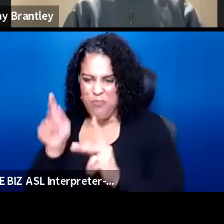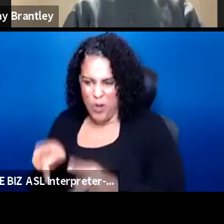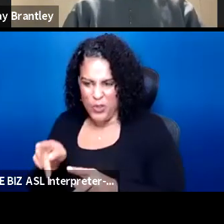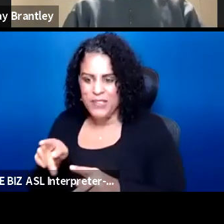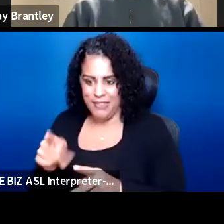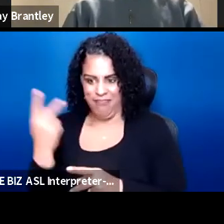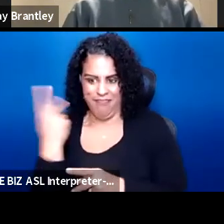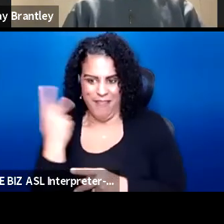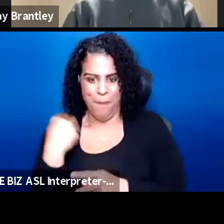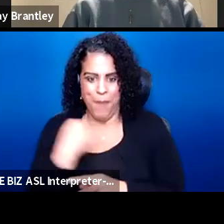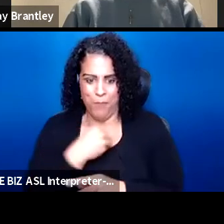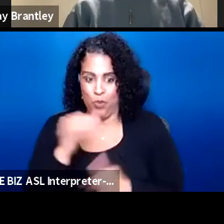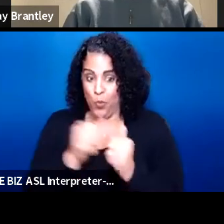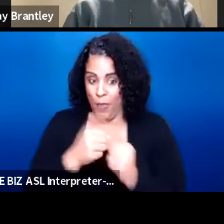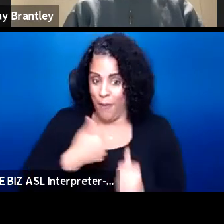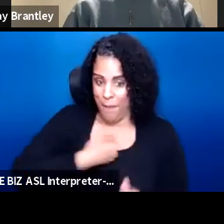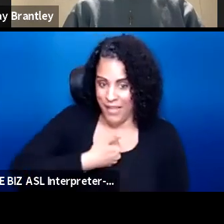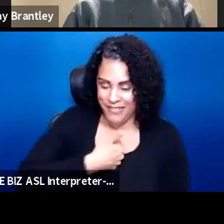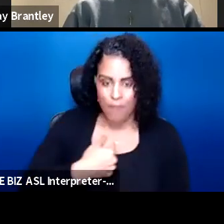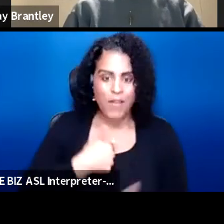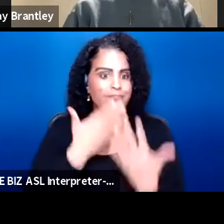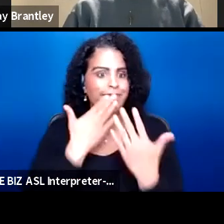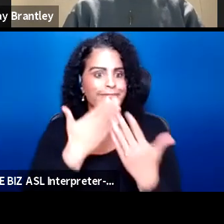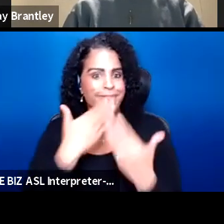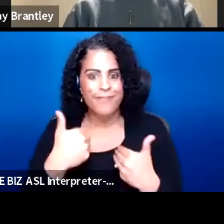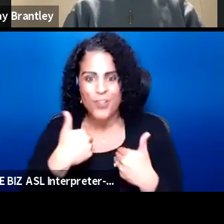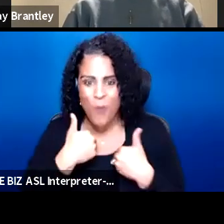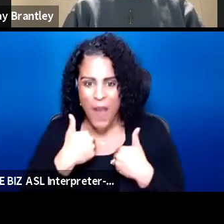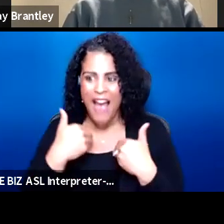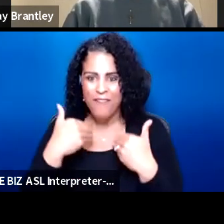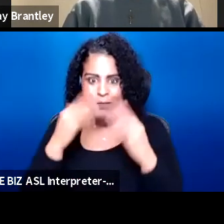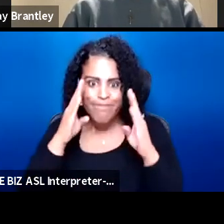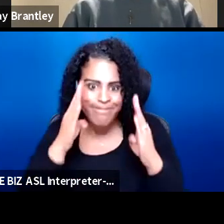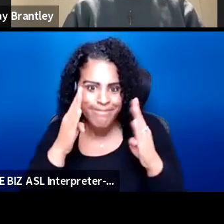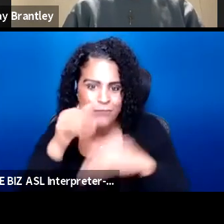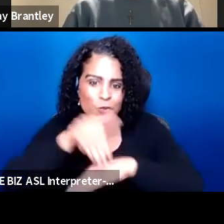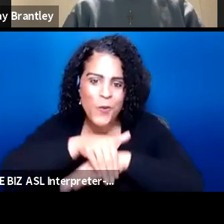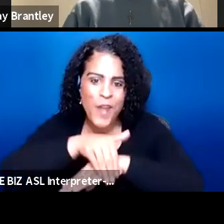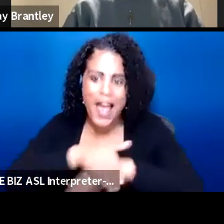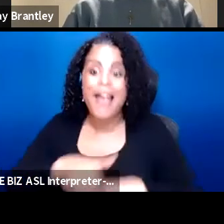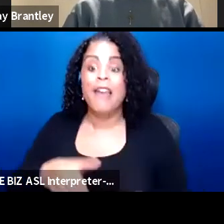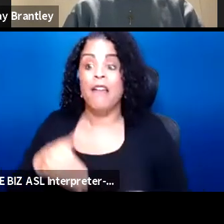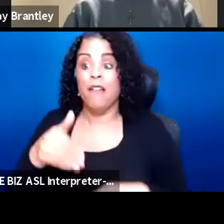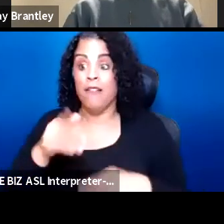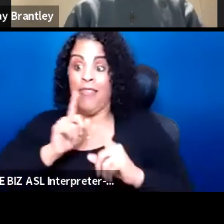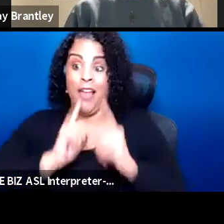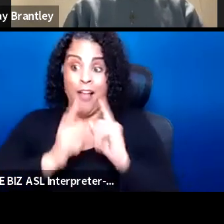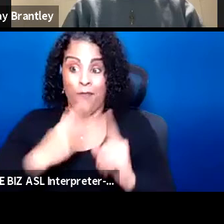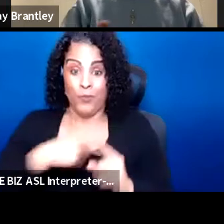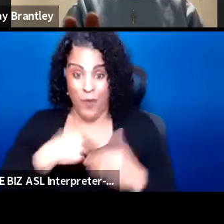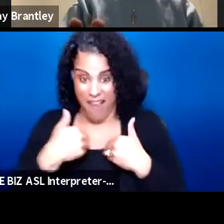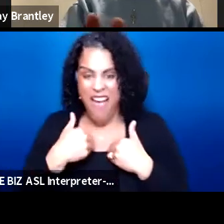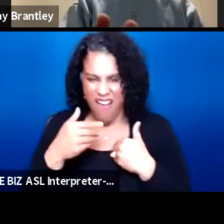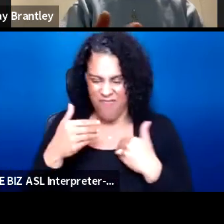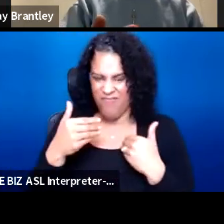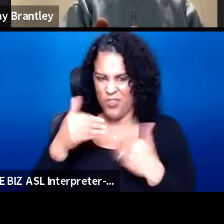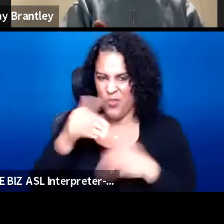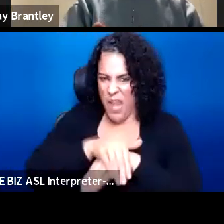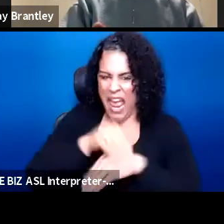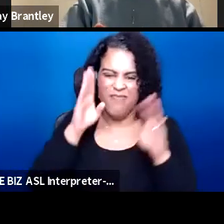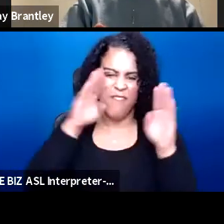so I'm just grateful that you all have tuned in tonight. And so the conversation we'll have tonight will be